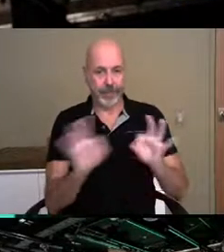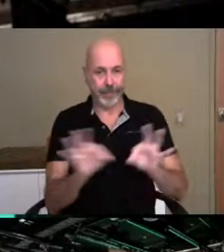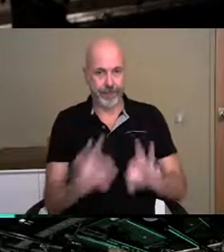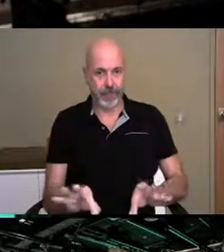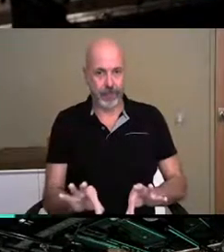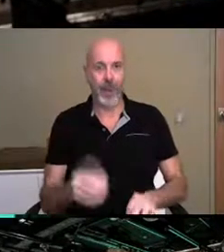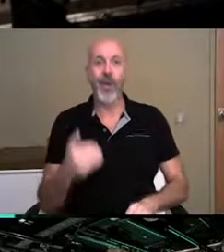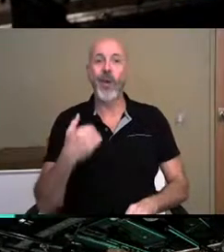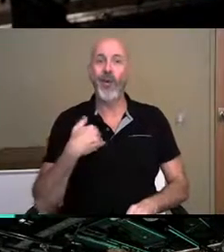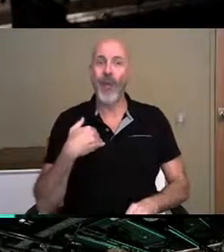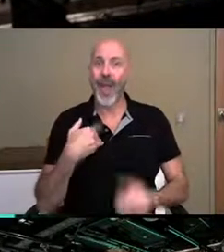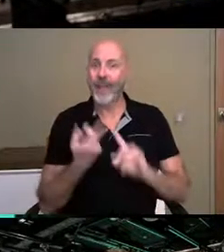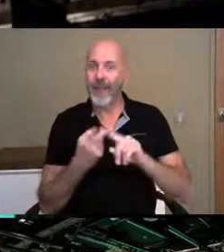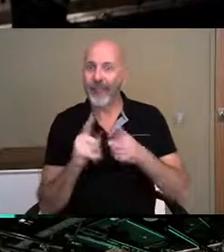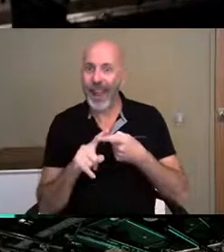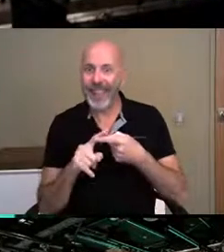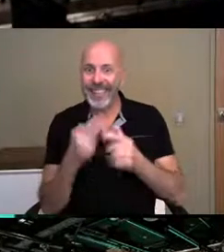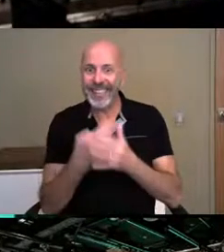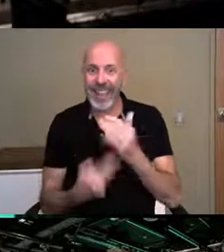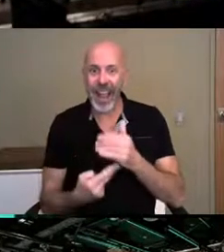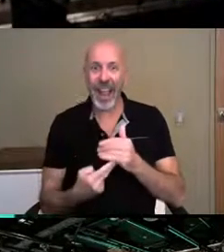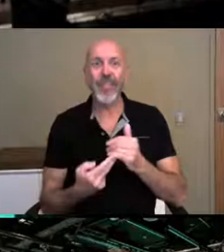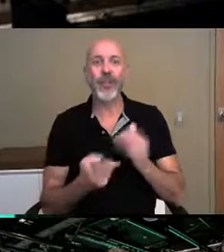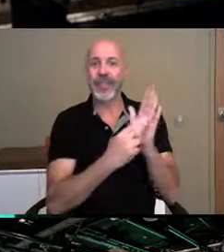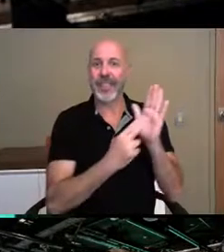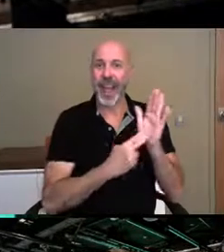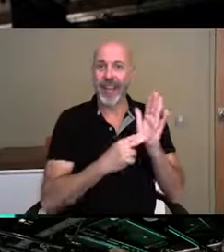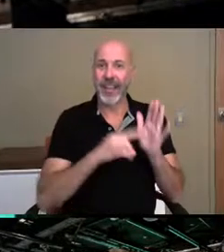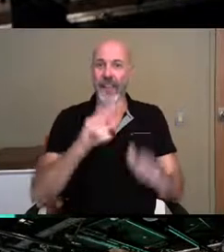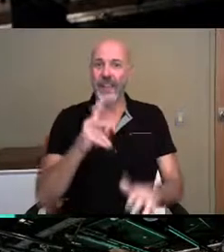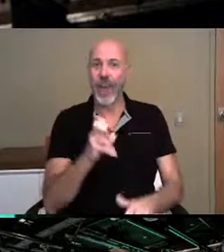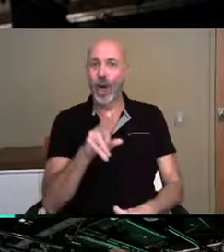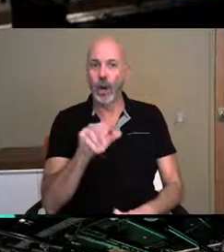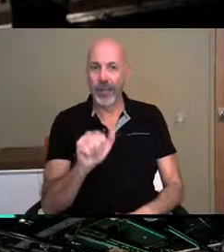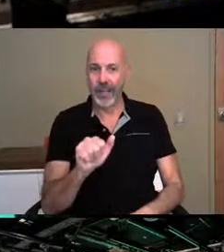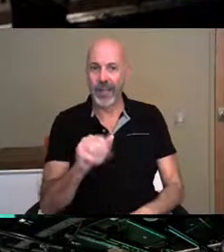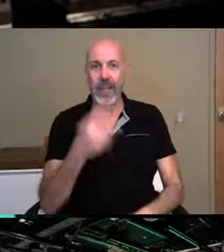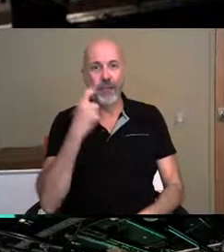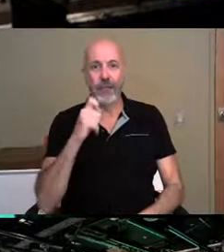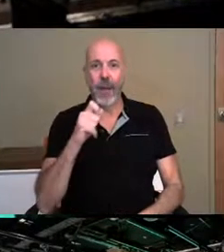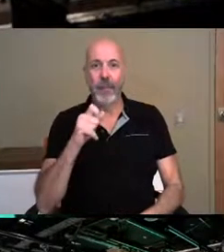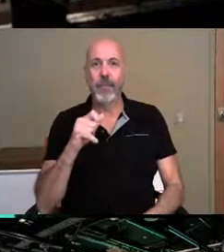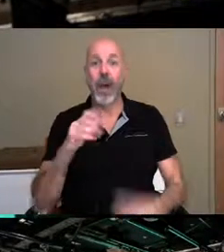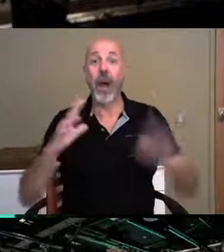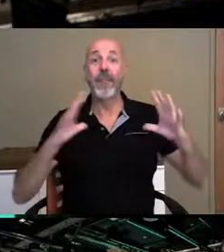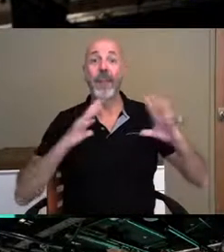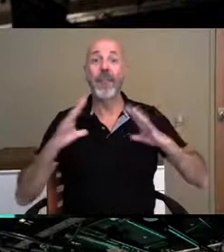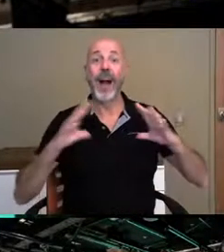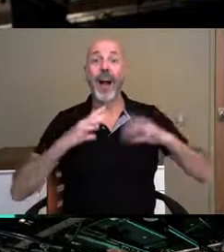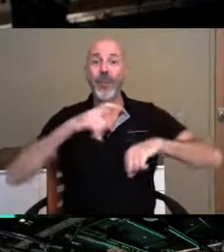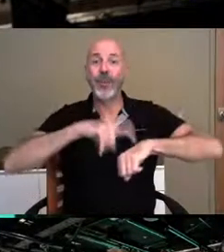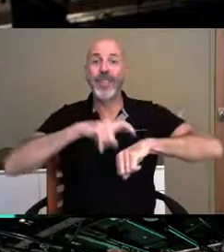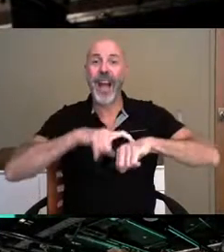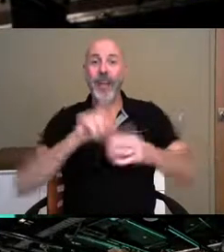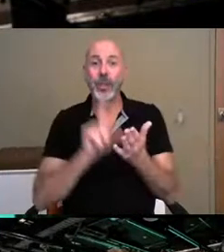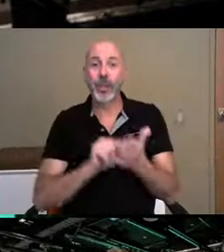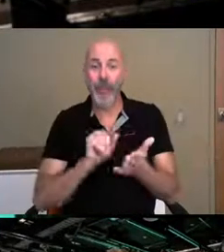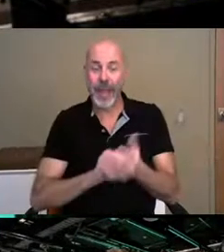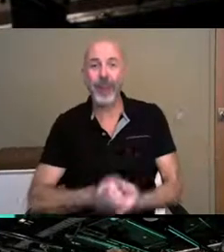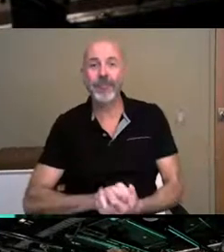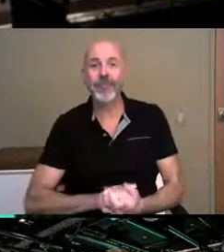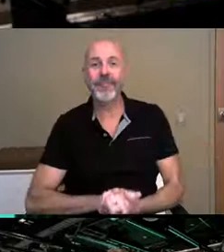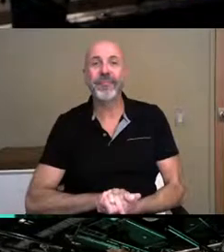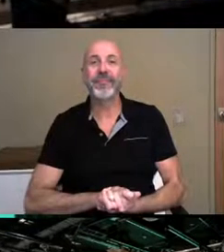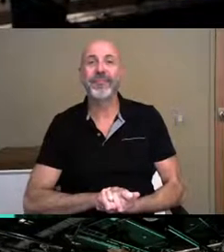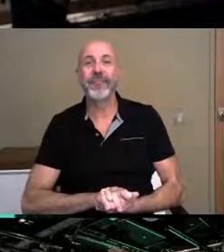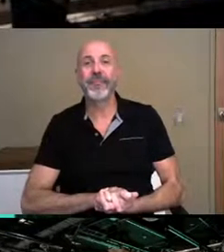have a mutual friend who has signed on, Valerie from the Hollywood Times. Oh, and wonderful. Hi, Valerie.